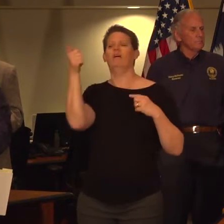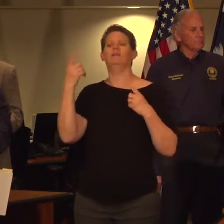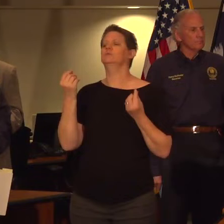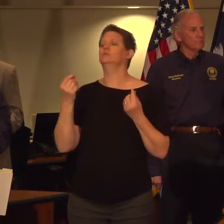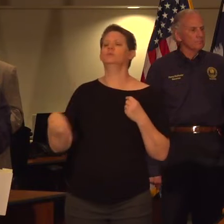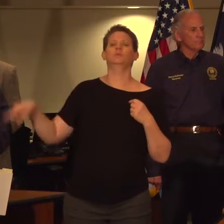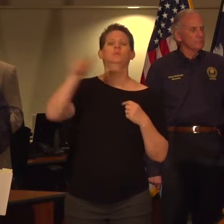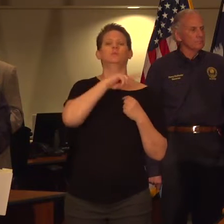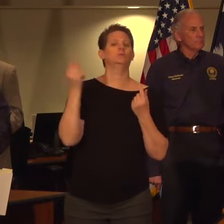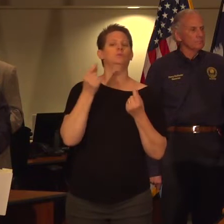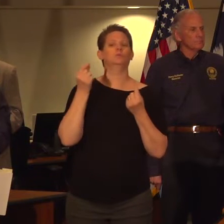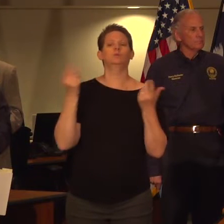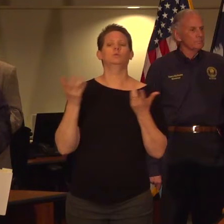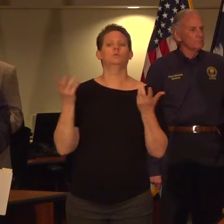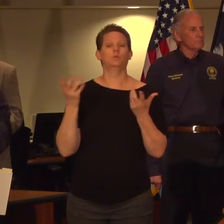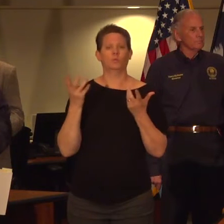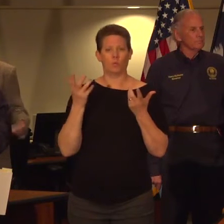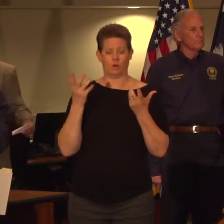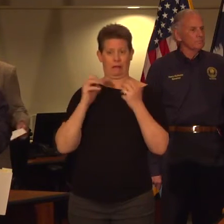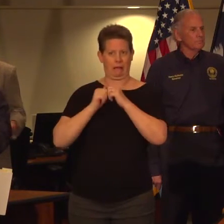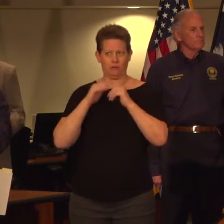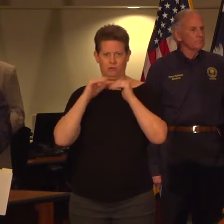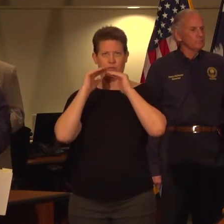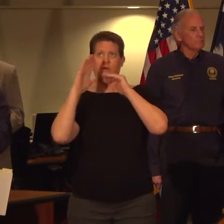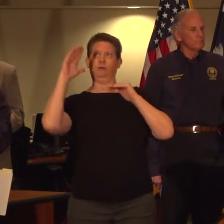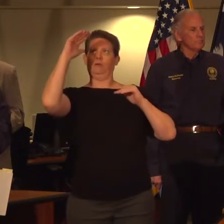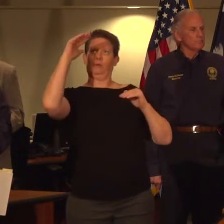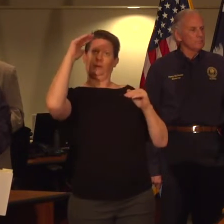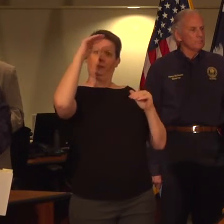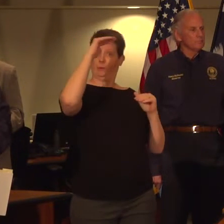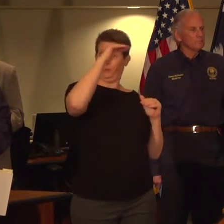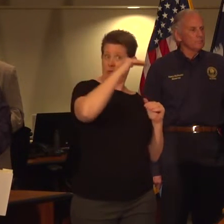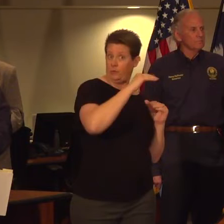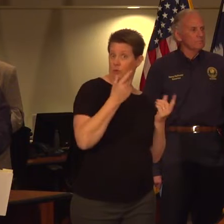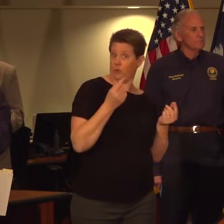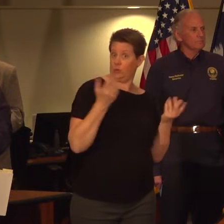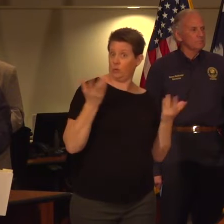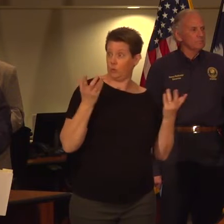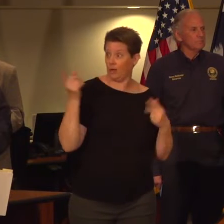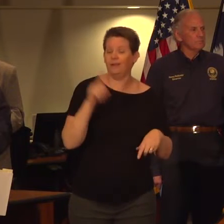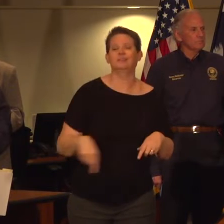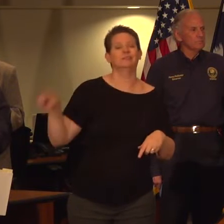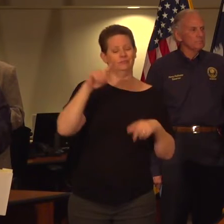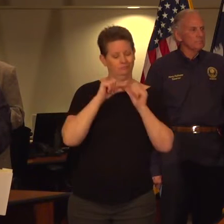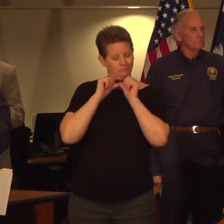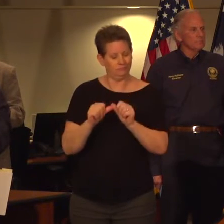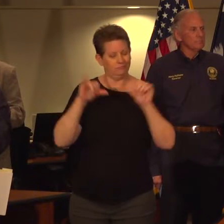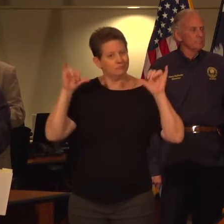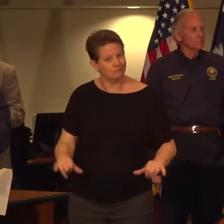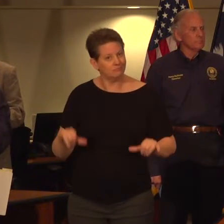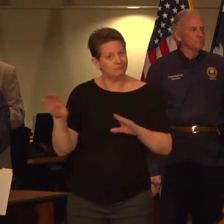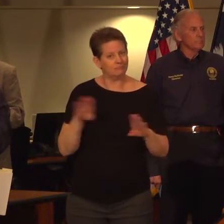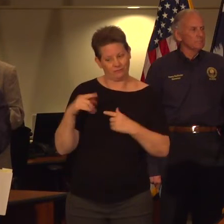disease and to keep the curve flattened and on a downward trend is to continue to practice the social